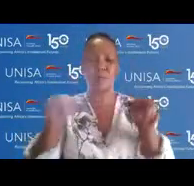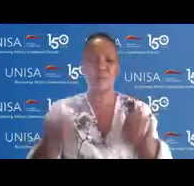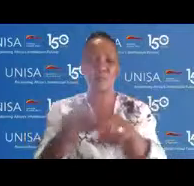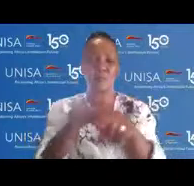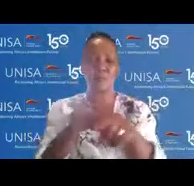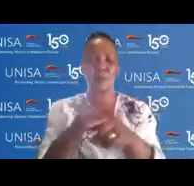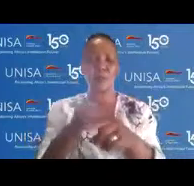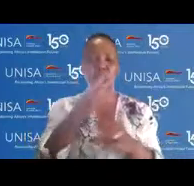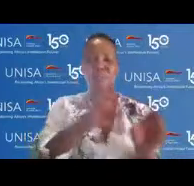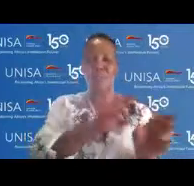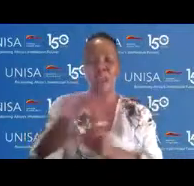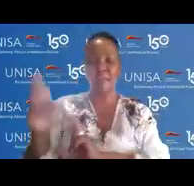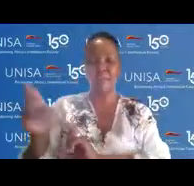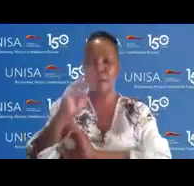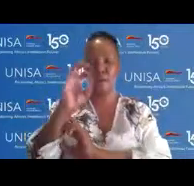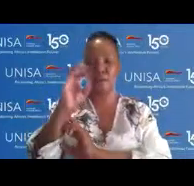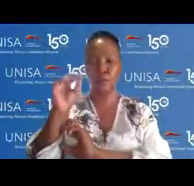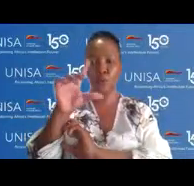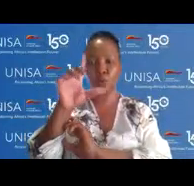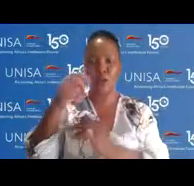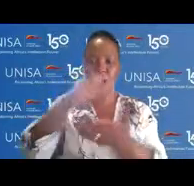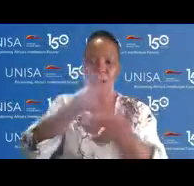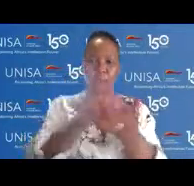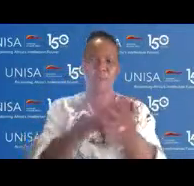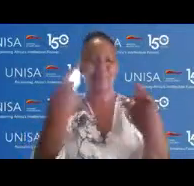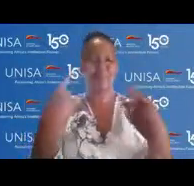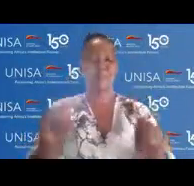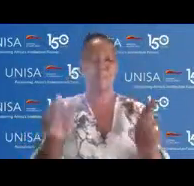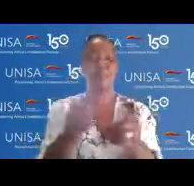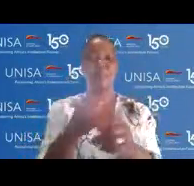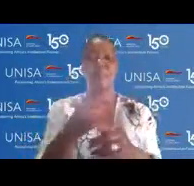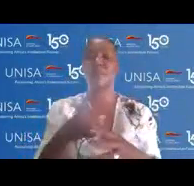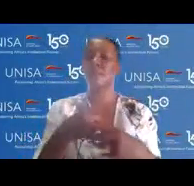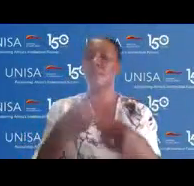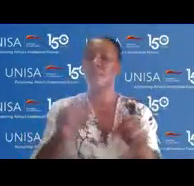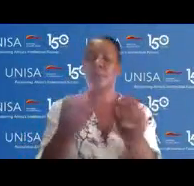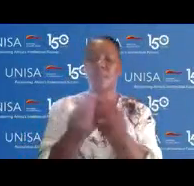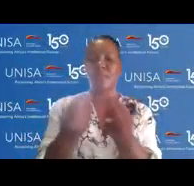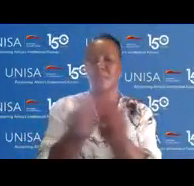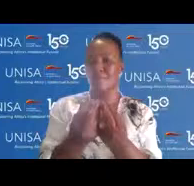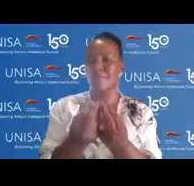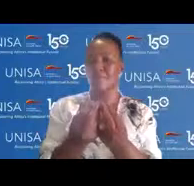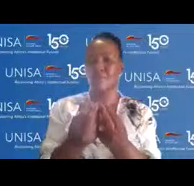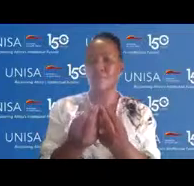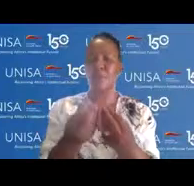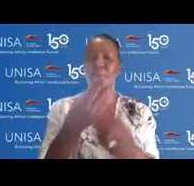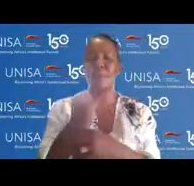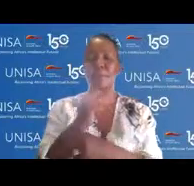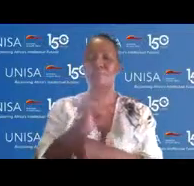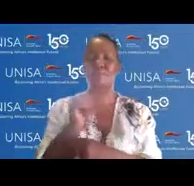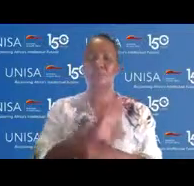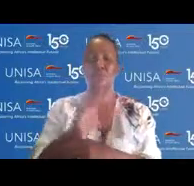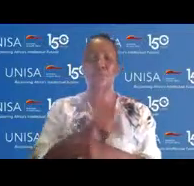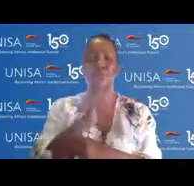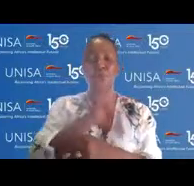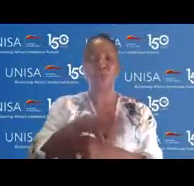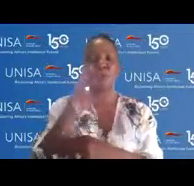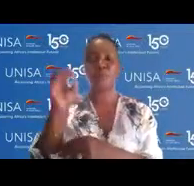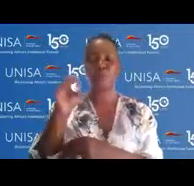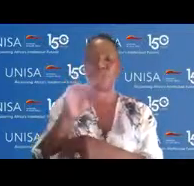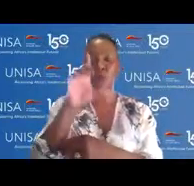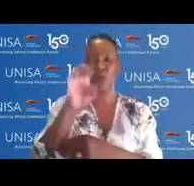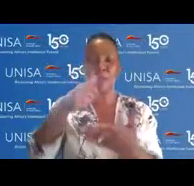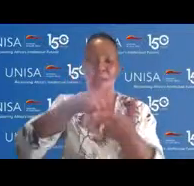to Moodle app, guys. That's a different thing altogether. please don't use the Moodle app. That is actually a